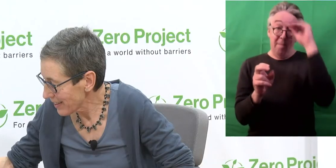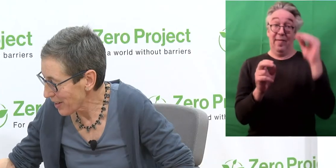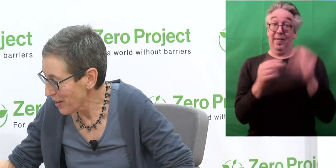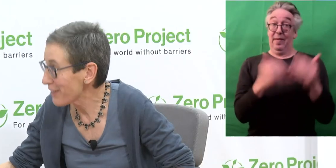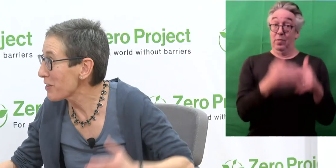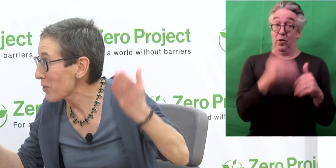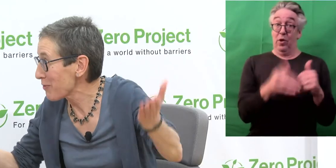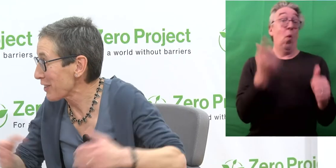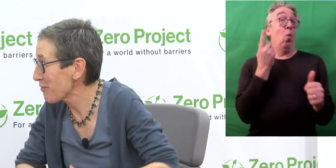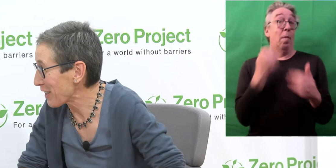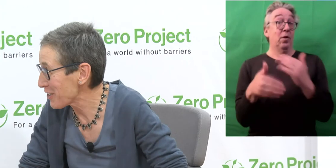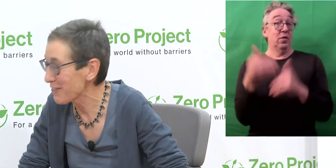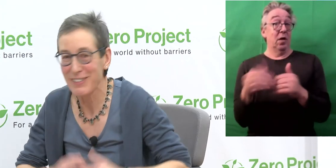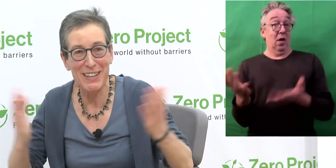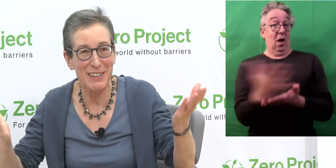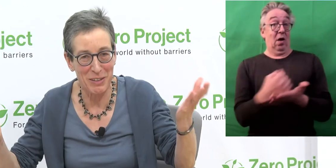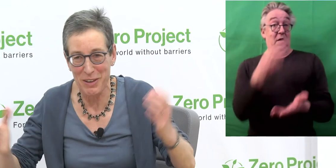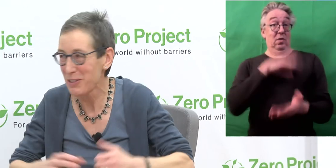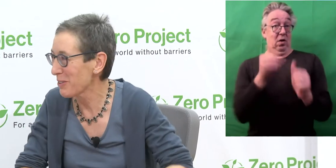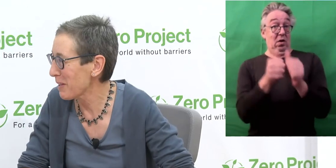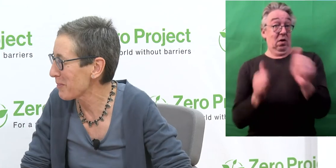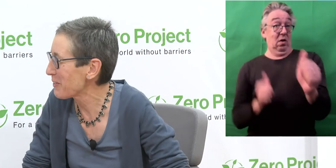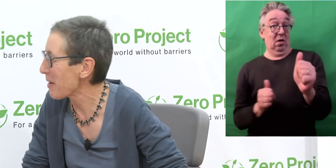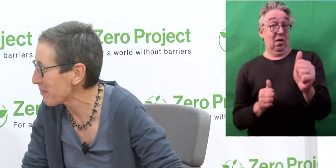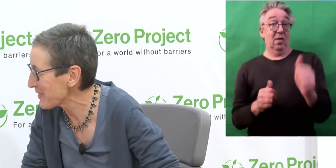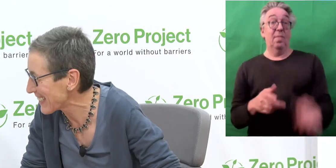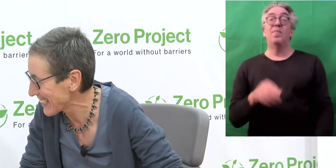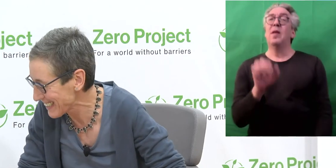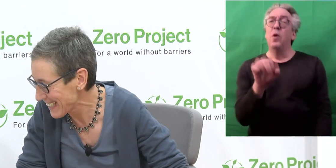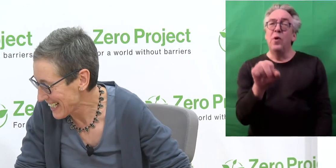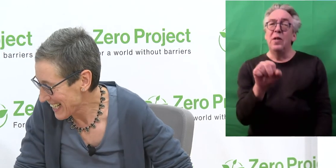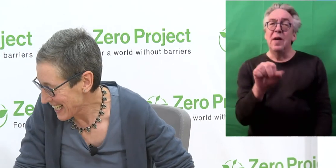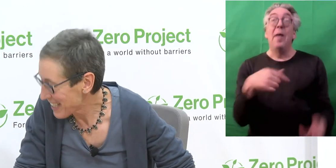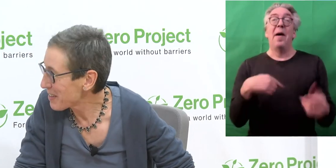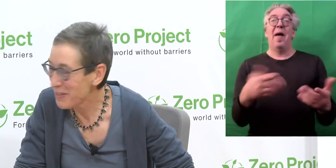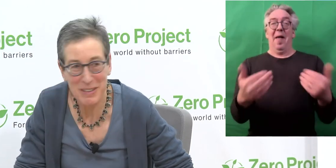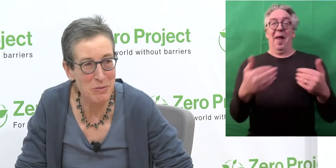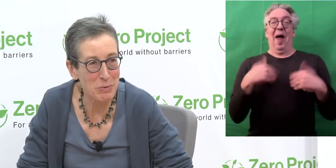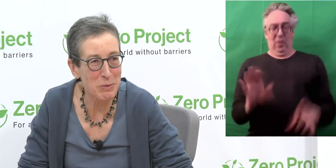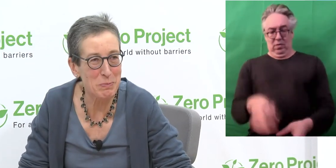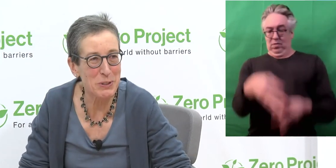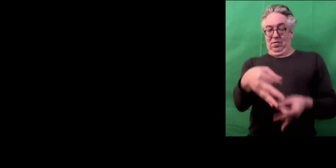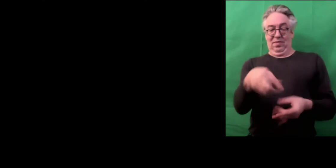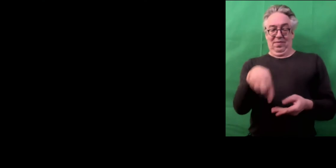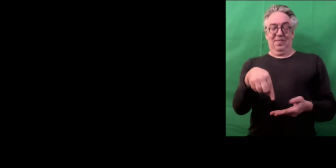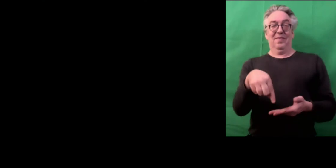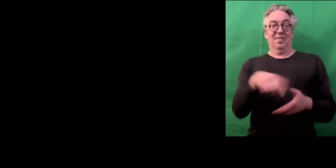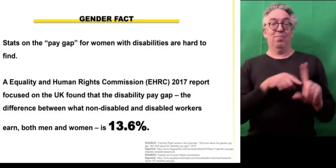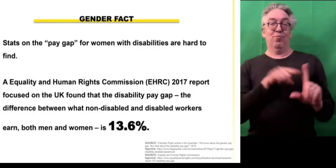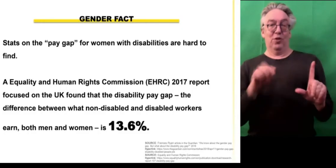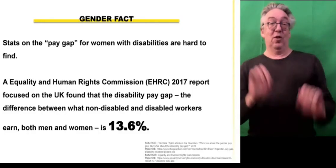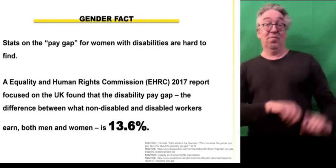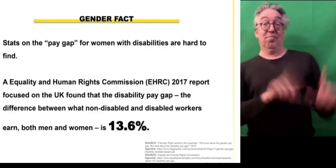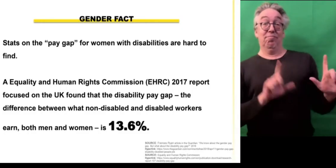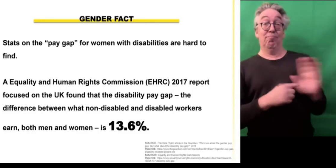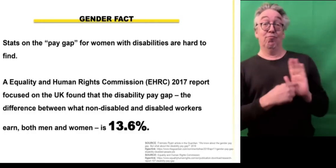can. I think we have another fact sheet, luckily, to help me on numbers. So we will put it on. To help me